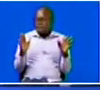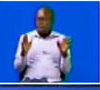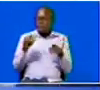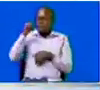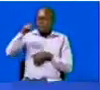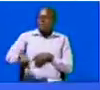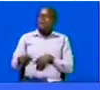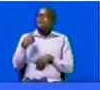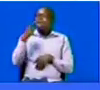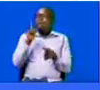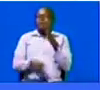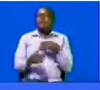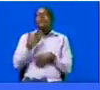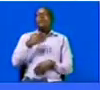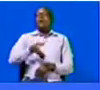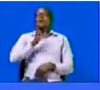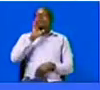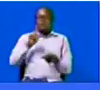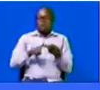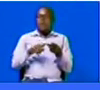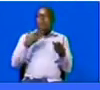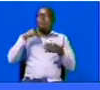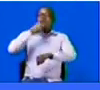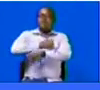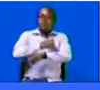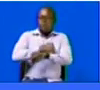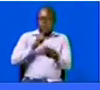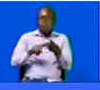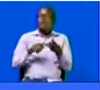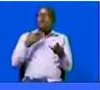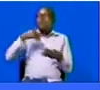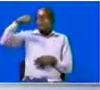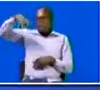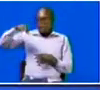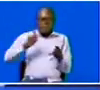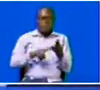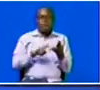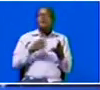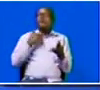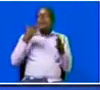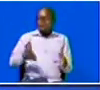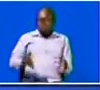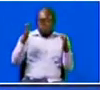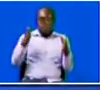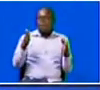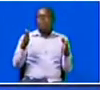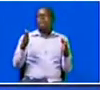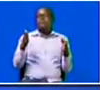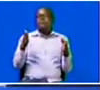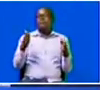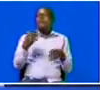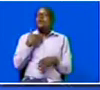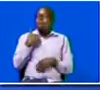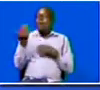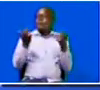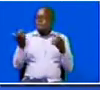mwanze kusema mwataka maji, mwataka shule, mwataka stima, mwataka barabara,